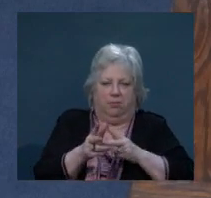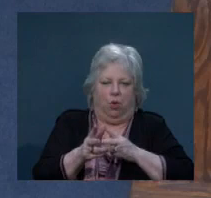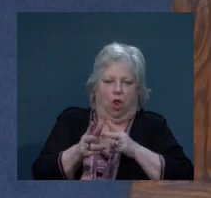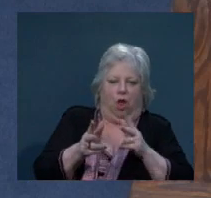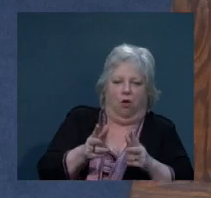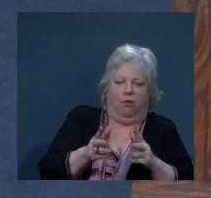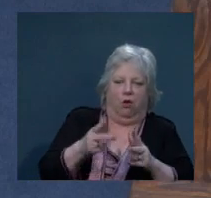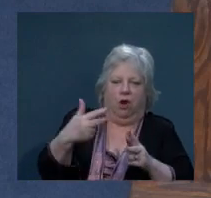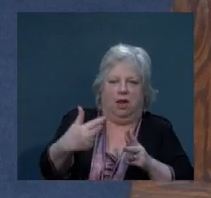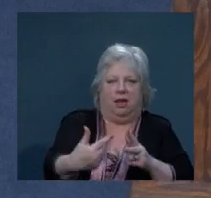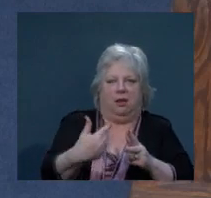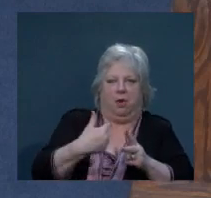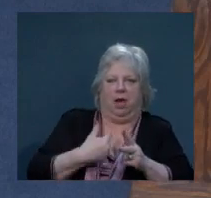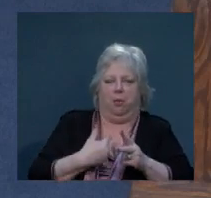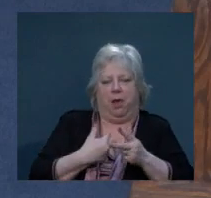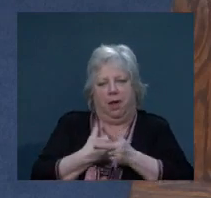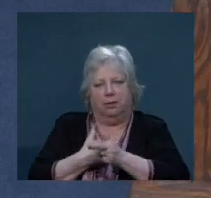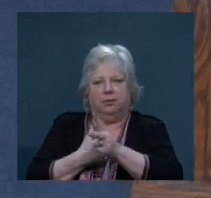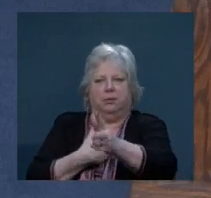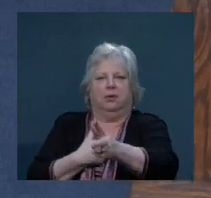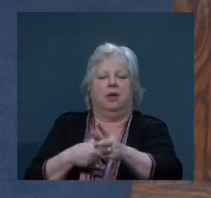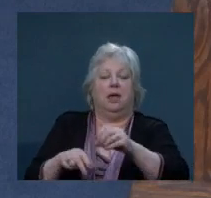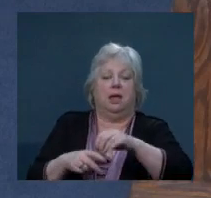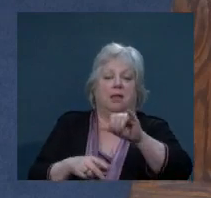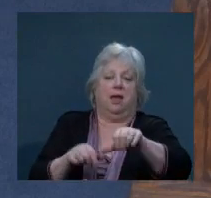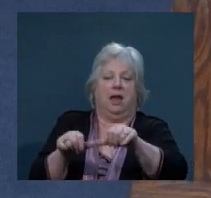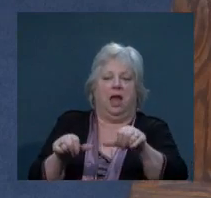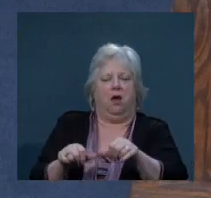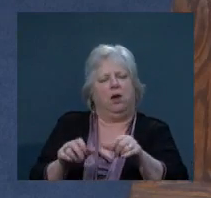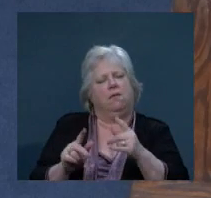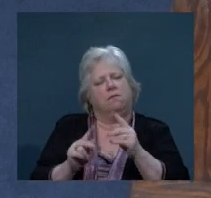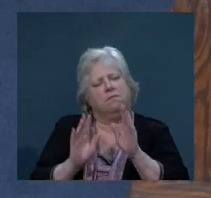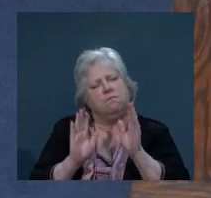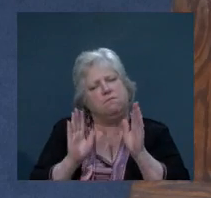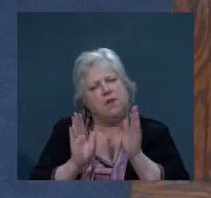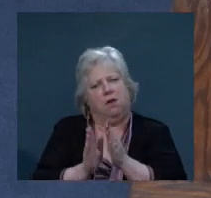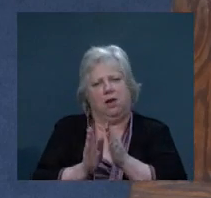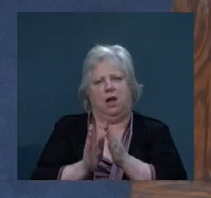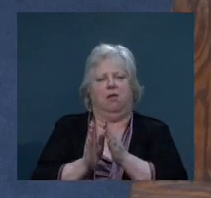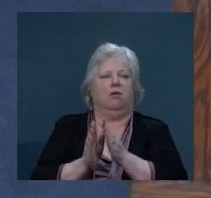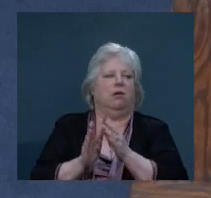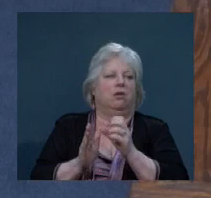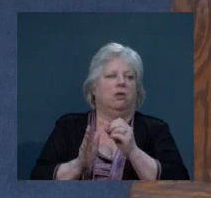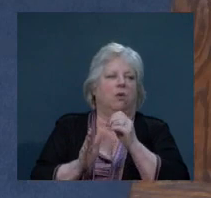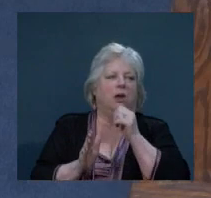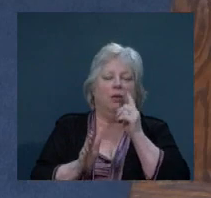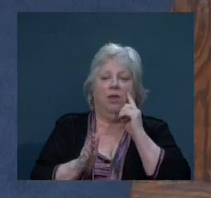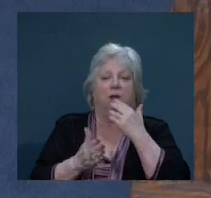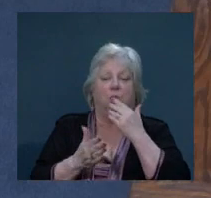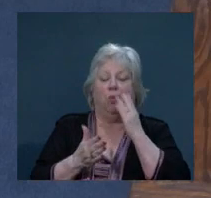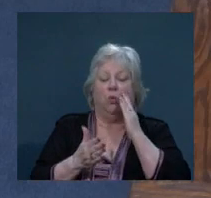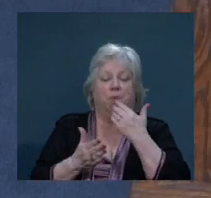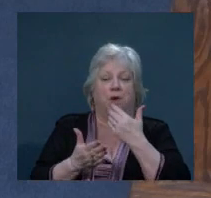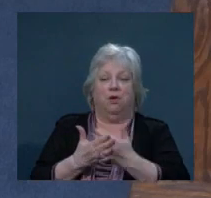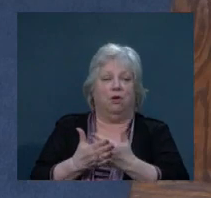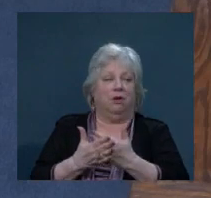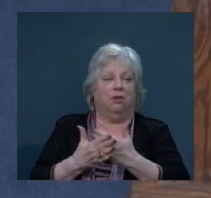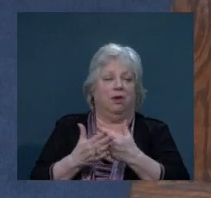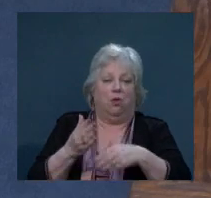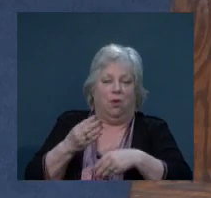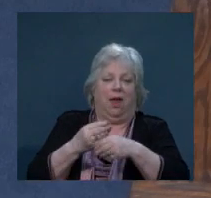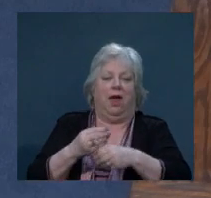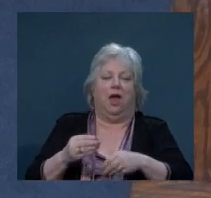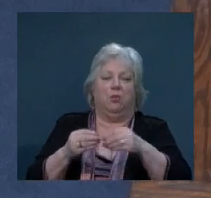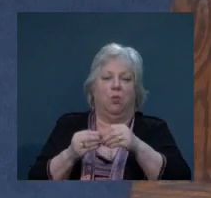let someone by, and in that area, it's very narrow. So I do not think that it would be good to